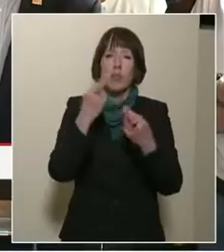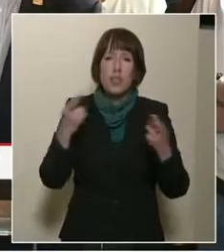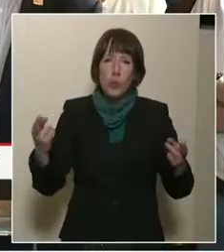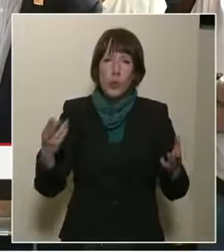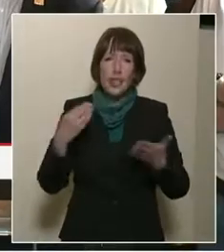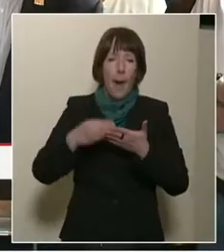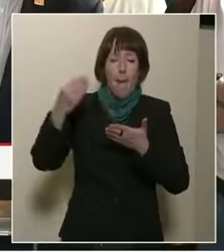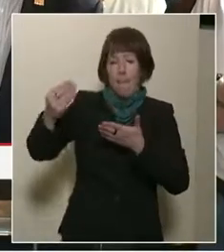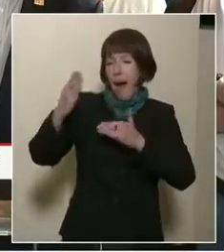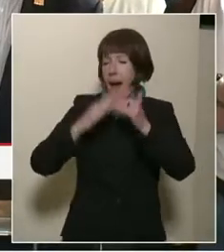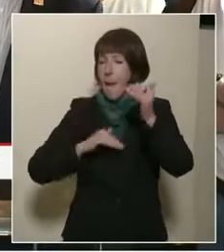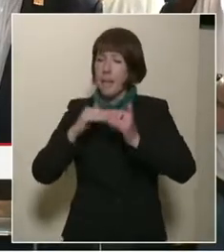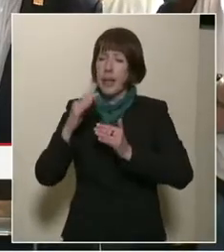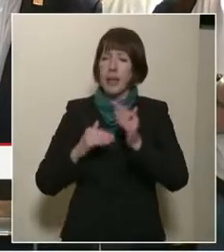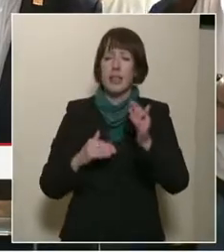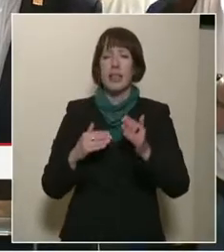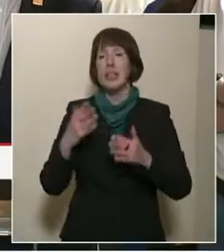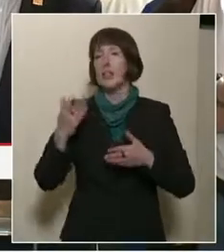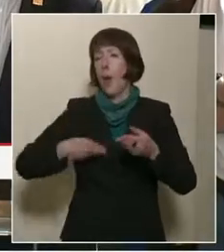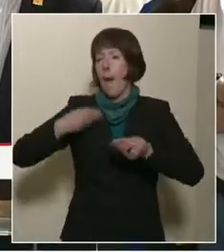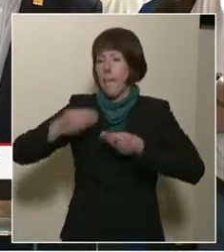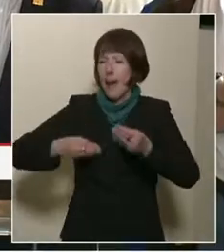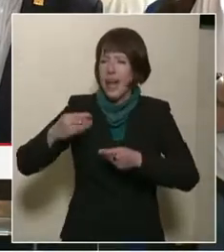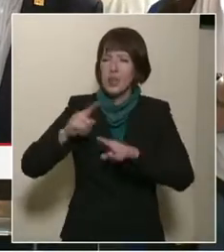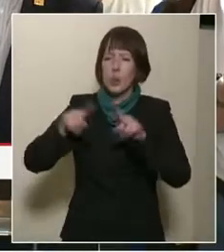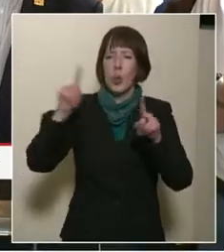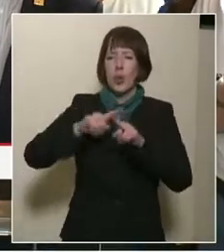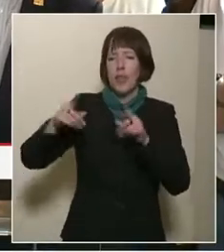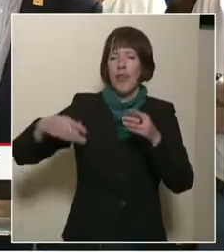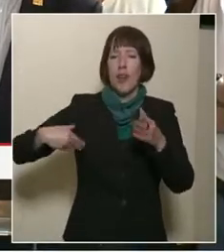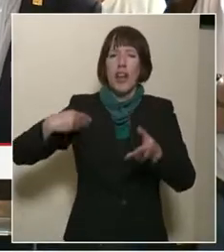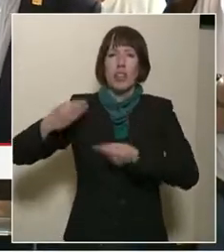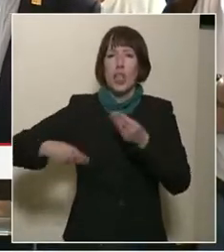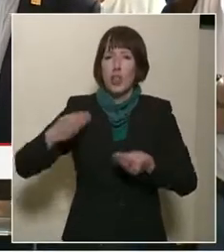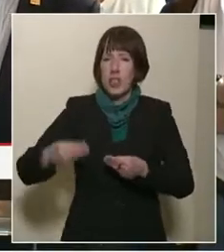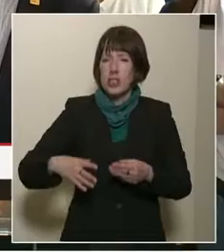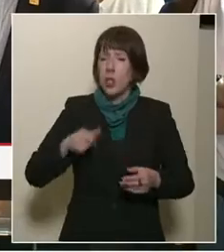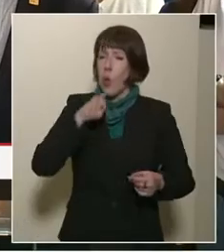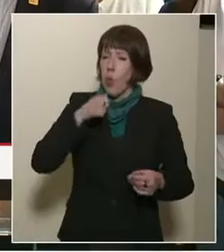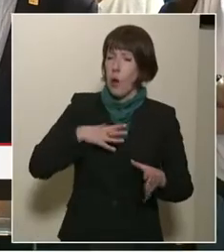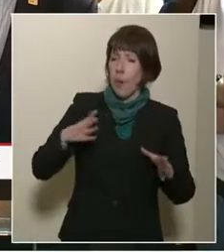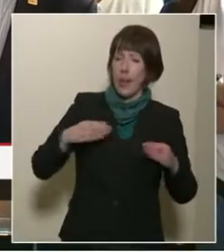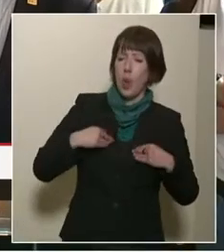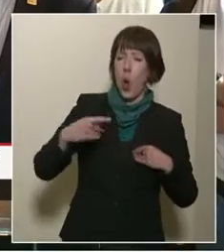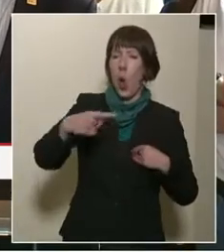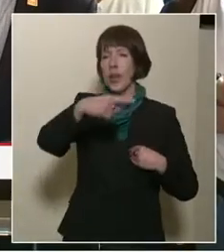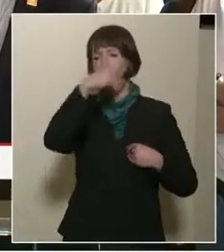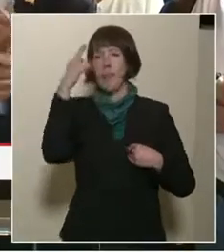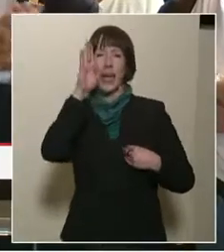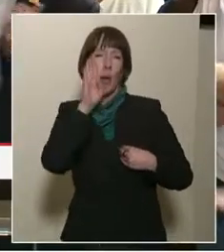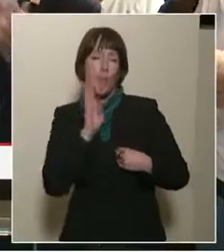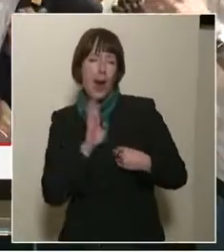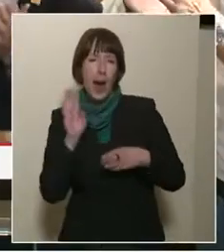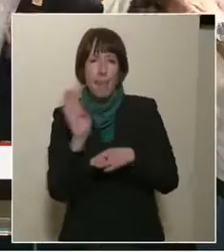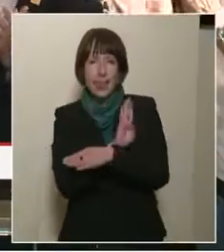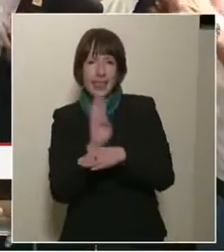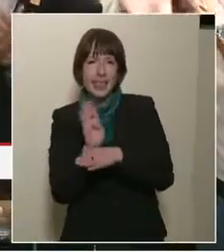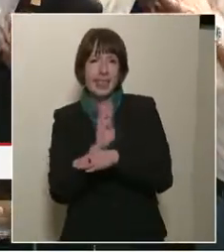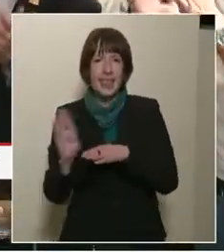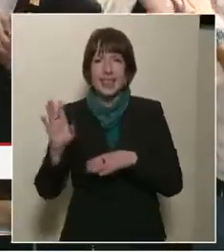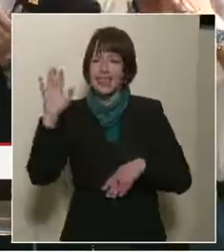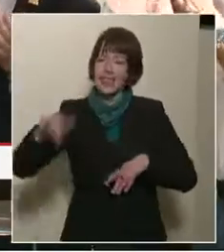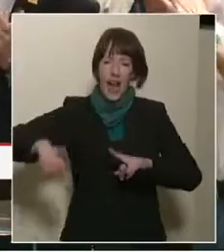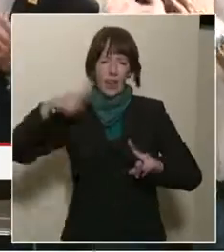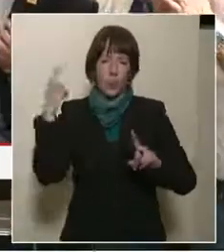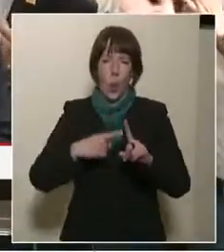and hopefully generate some wealth that you can pass on for generations. Black and brown residents, women-owned businesses, this is what it's all about. So give yourselves a round of applause for